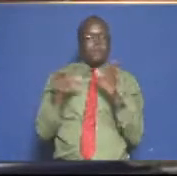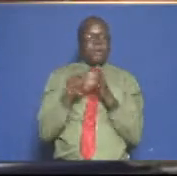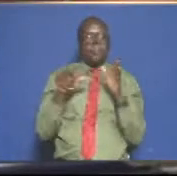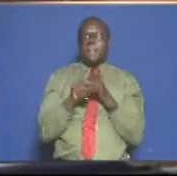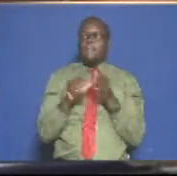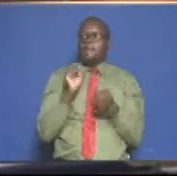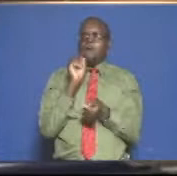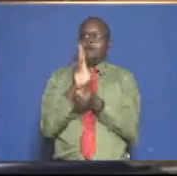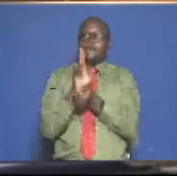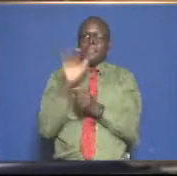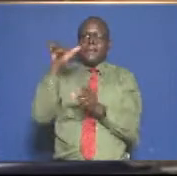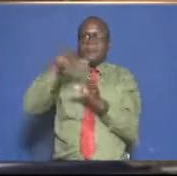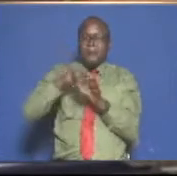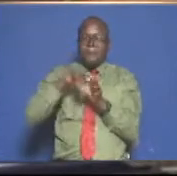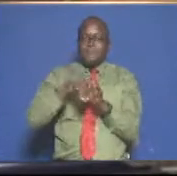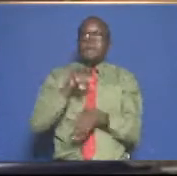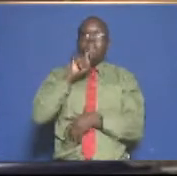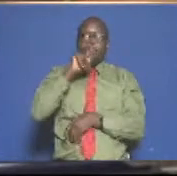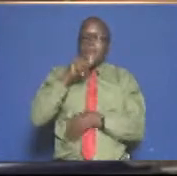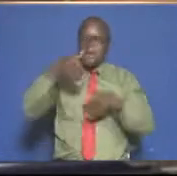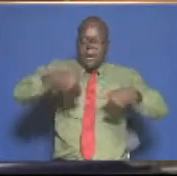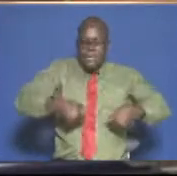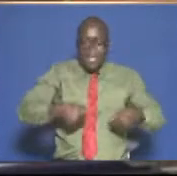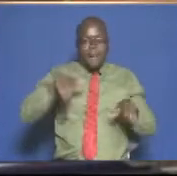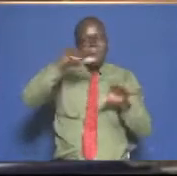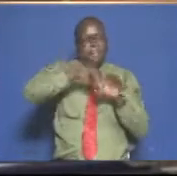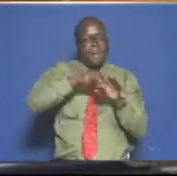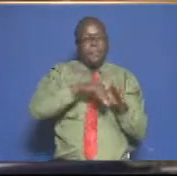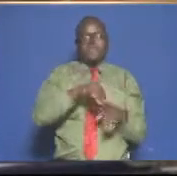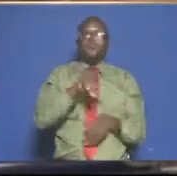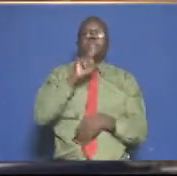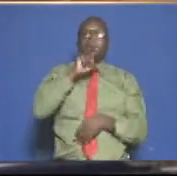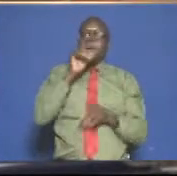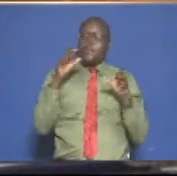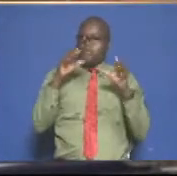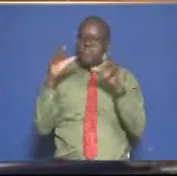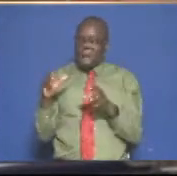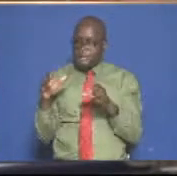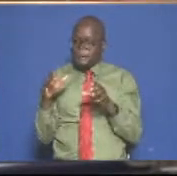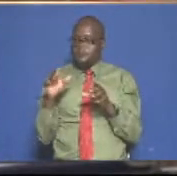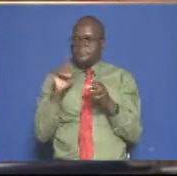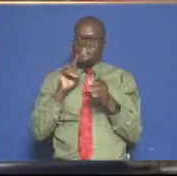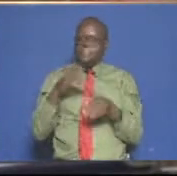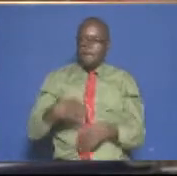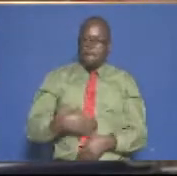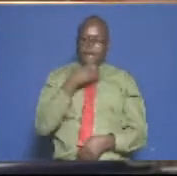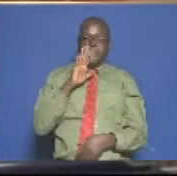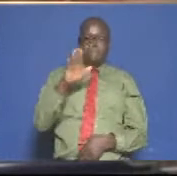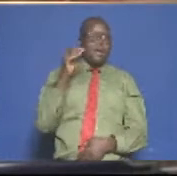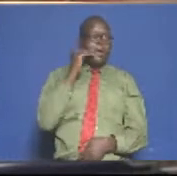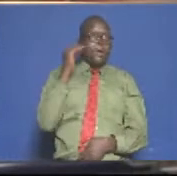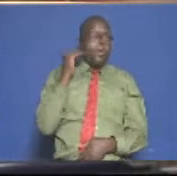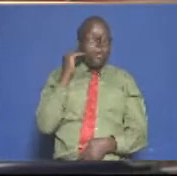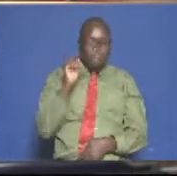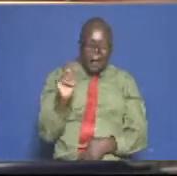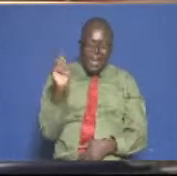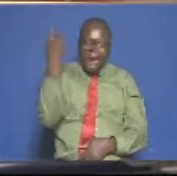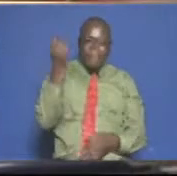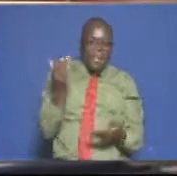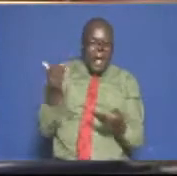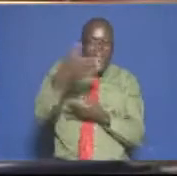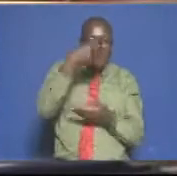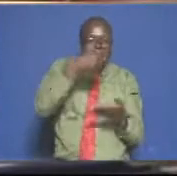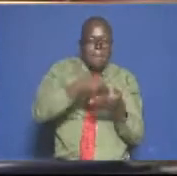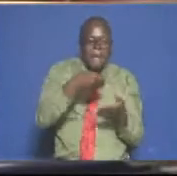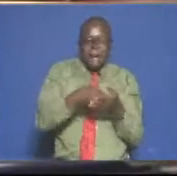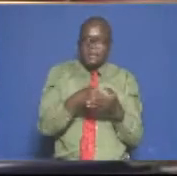14 members from KANU, young members from KANU party, visited his constituency and did a harambe for him, because really